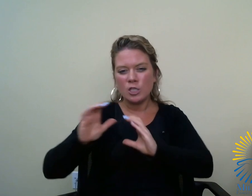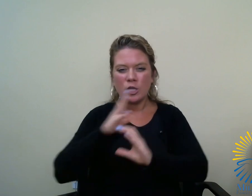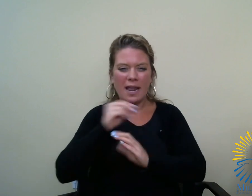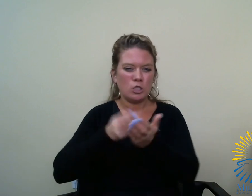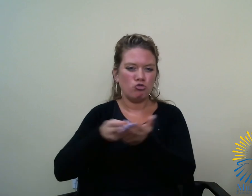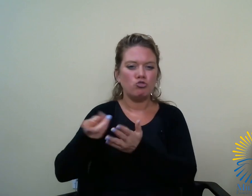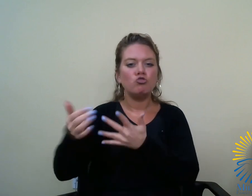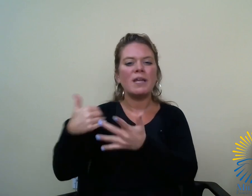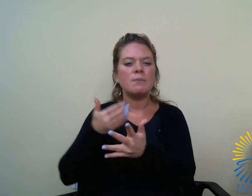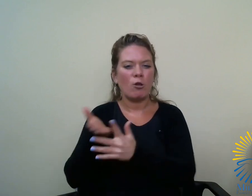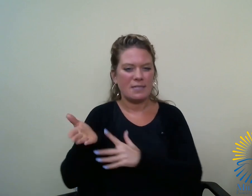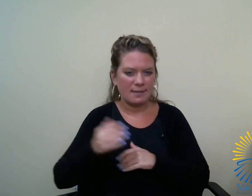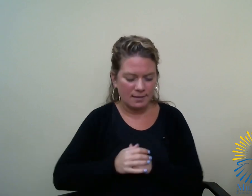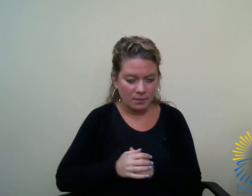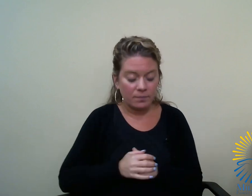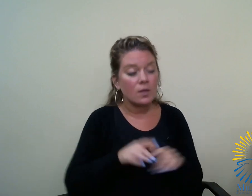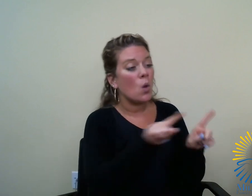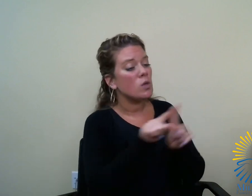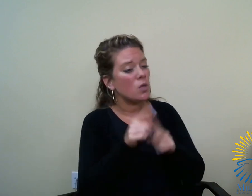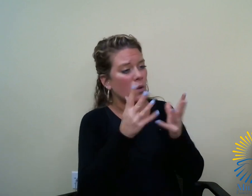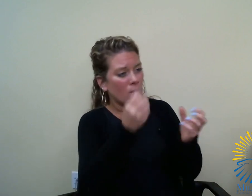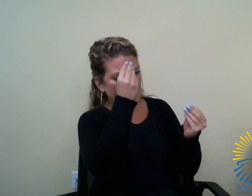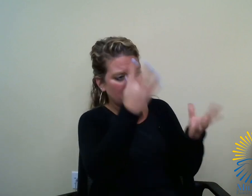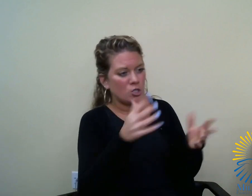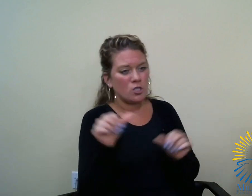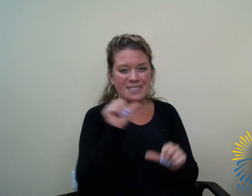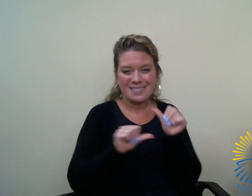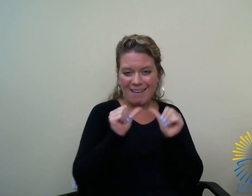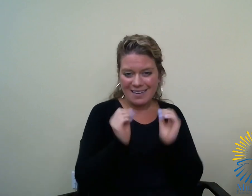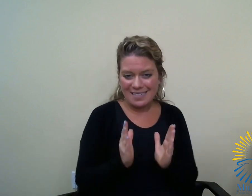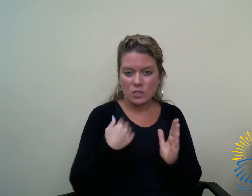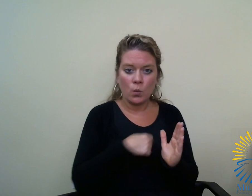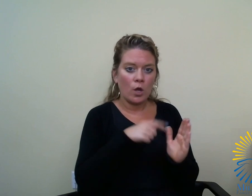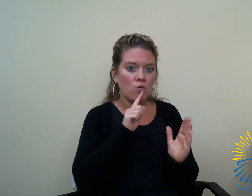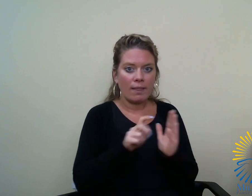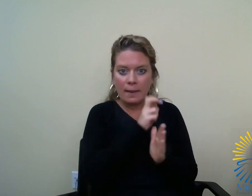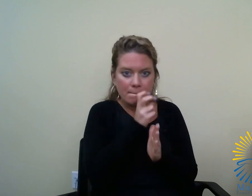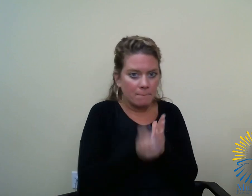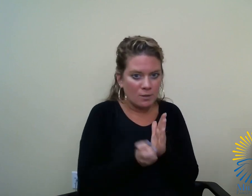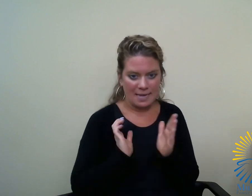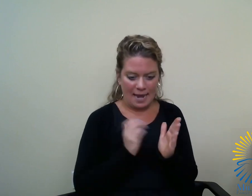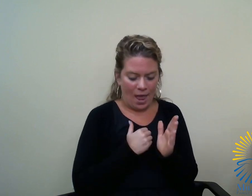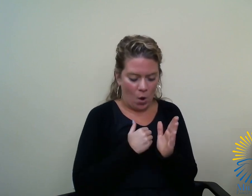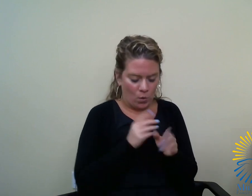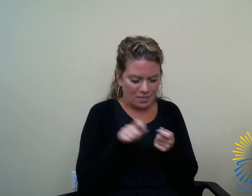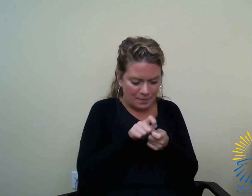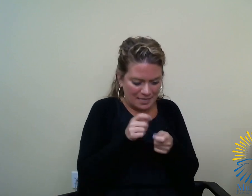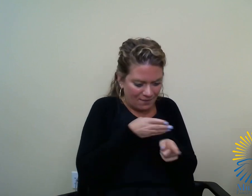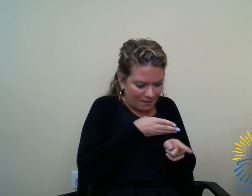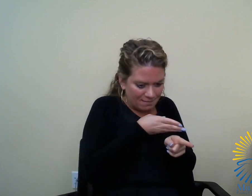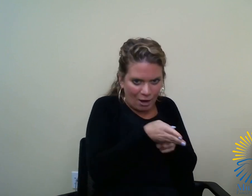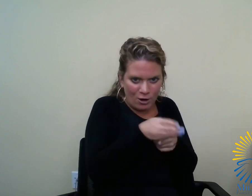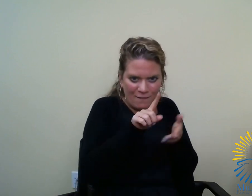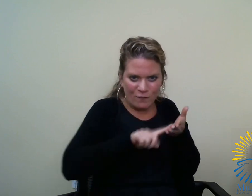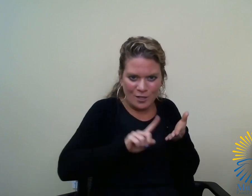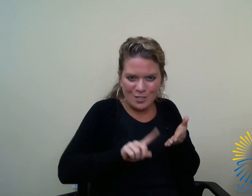to mention that scientists, because we're so immersed in our area of research, like a lot of scientists